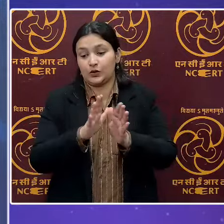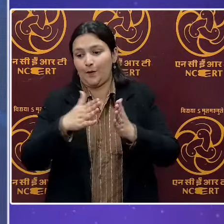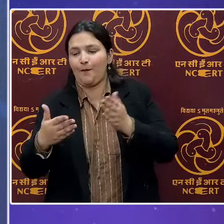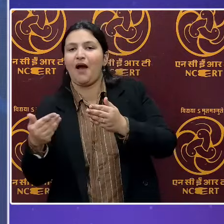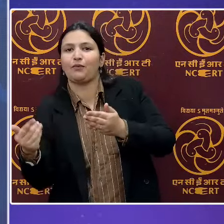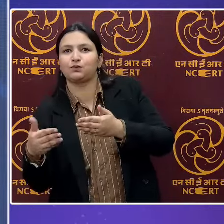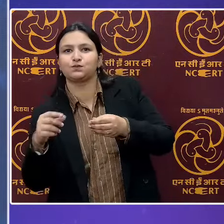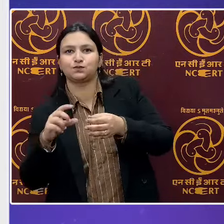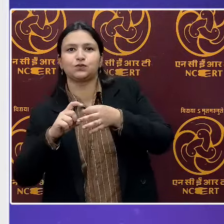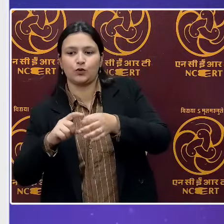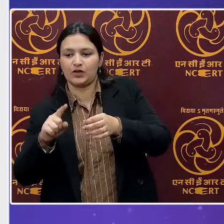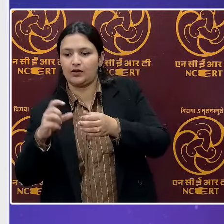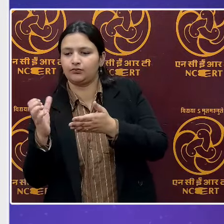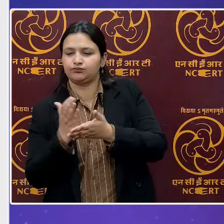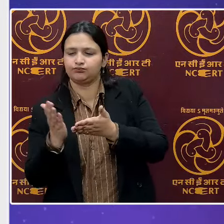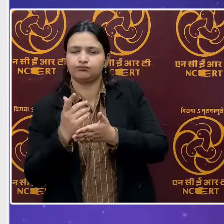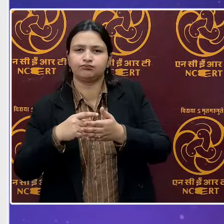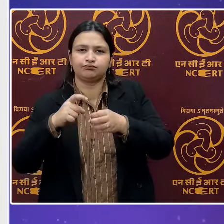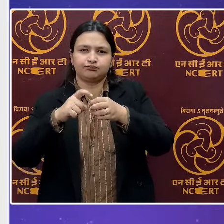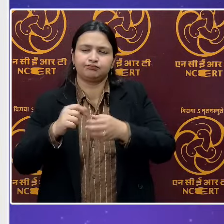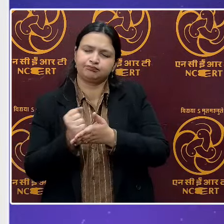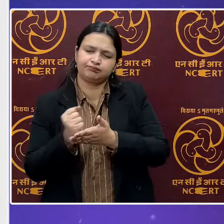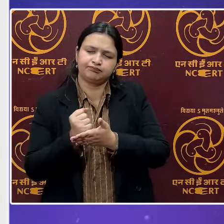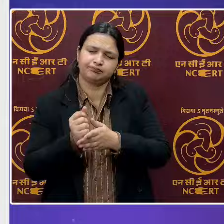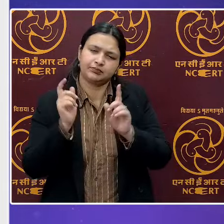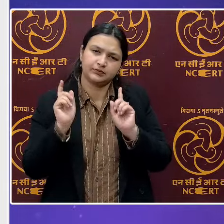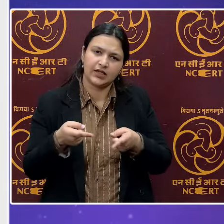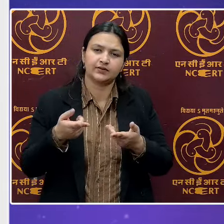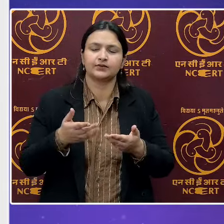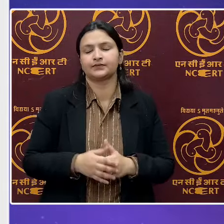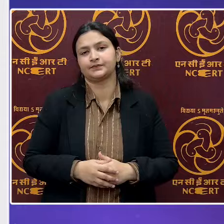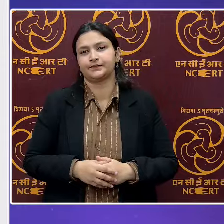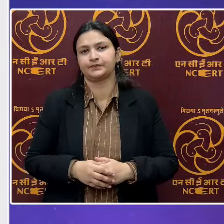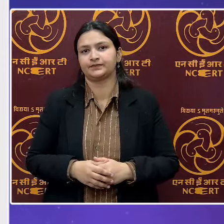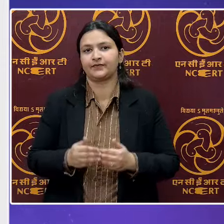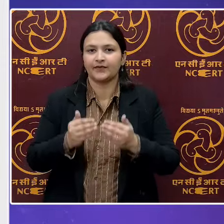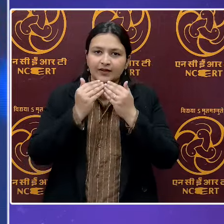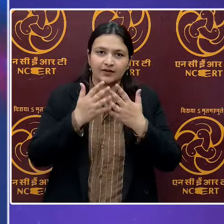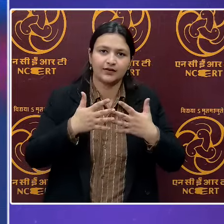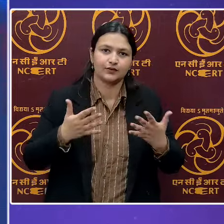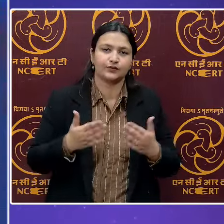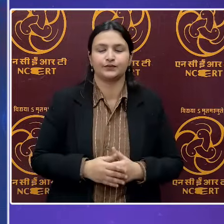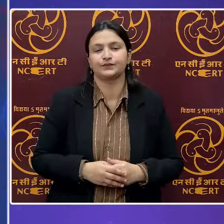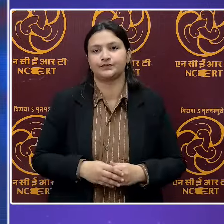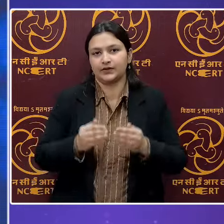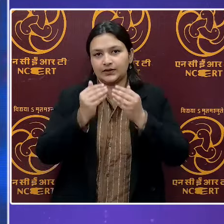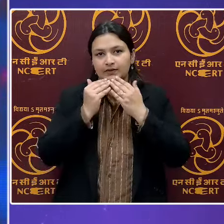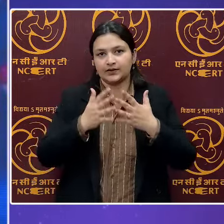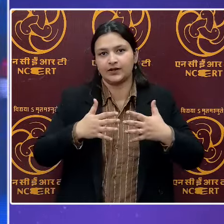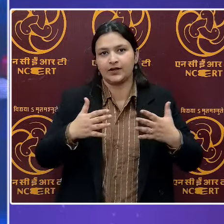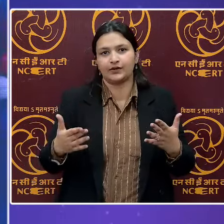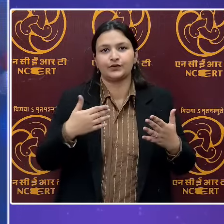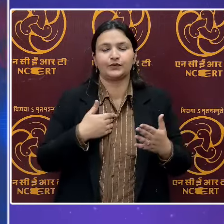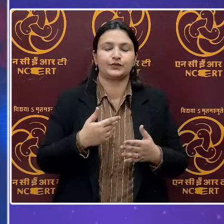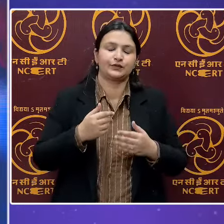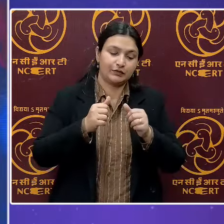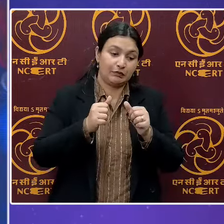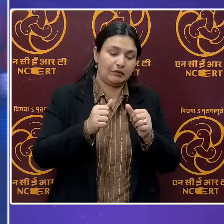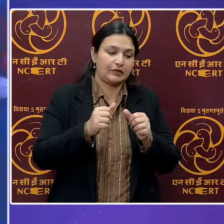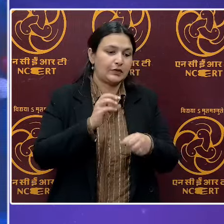which I discussed here are mainly from NCERT. Okay? Thank you very much. Thank you. Thank you so much, ma'am, for the advice. And I'm sure